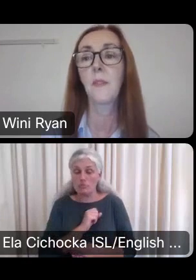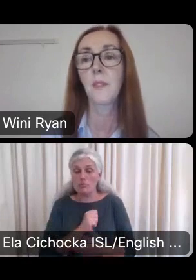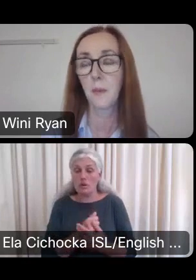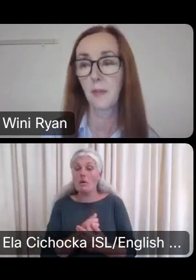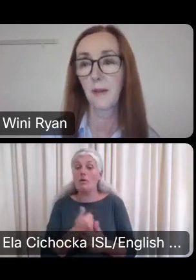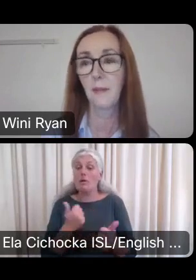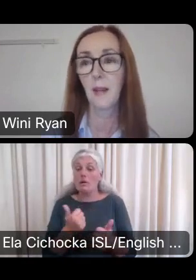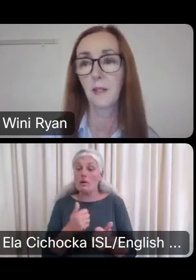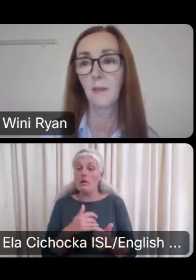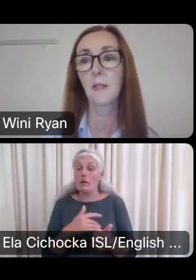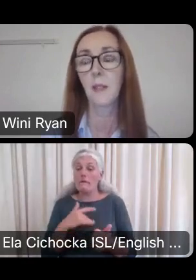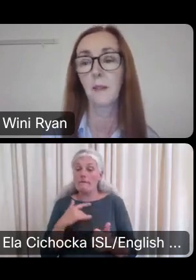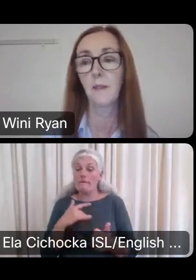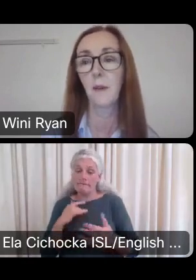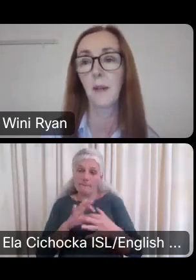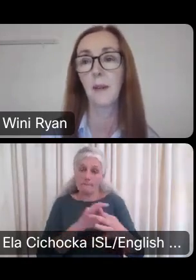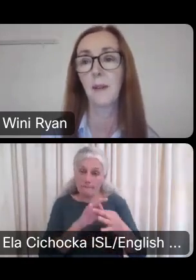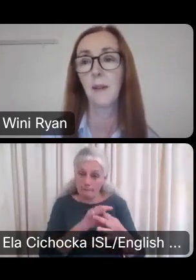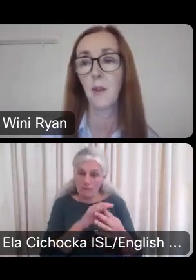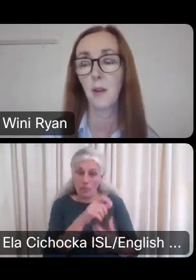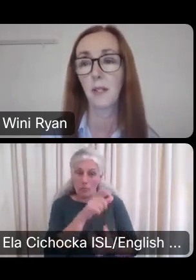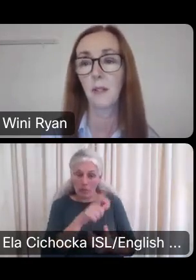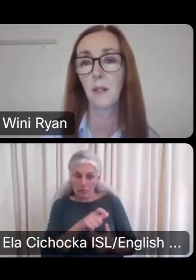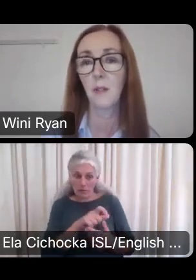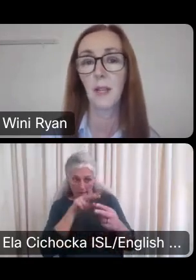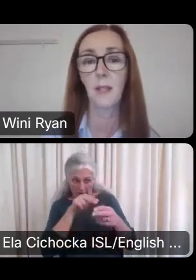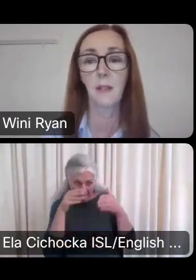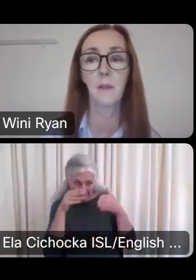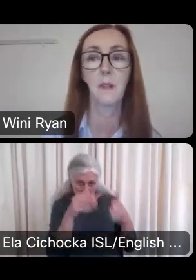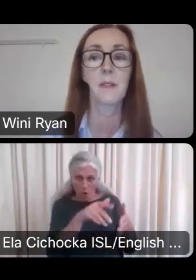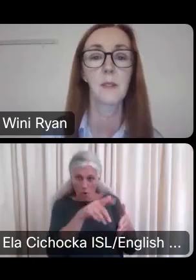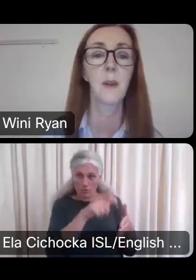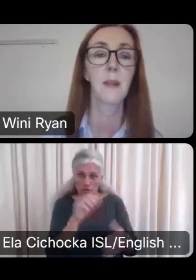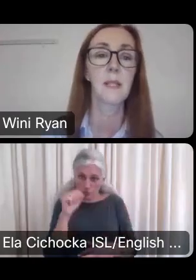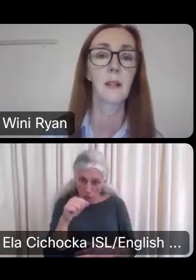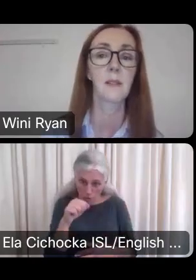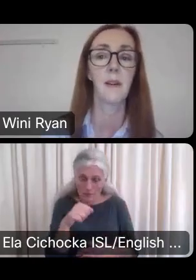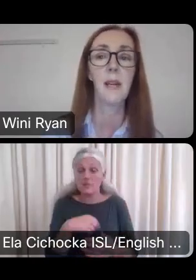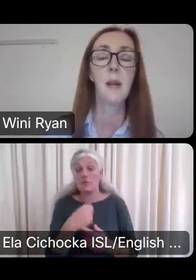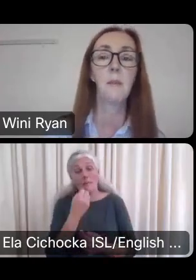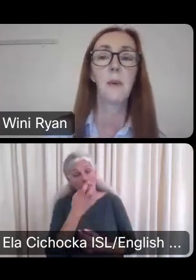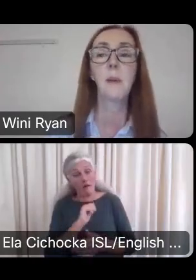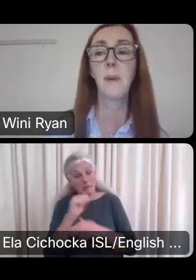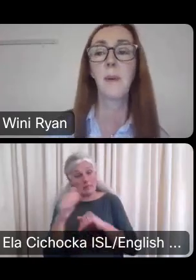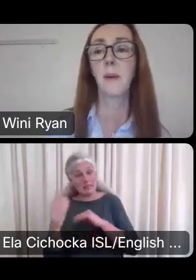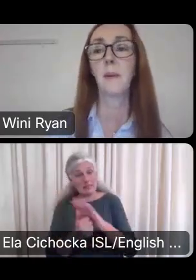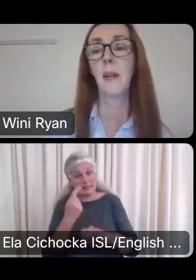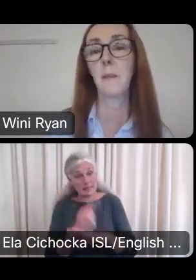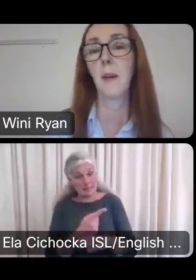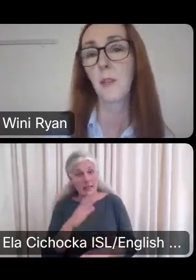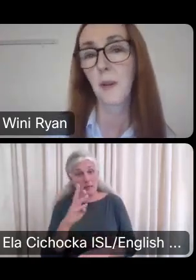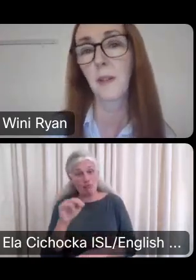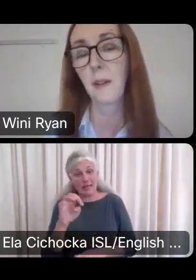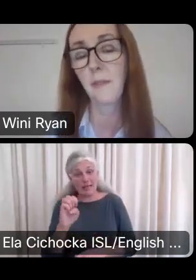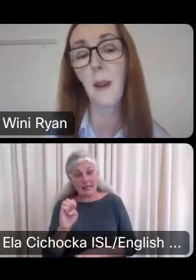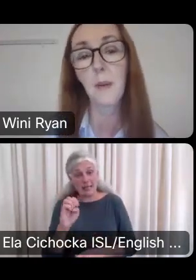Feeling with someone, yeah, active listening, affirming, nodding, Deirdre, thank you. Okay, so some lovely skills there. Brené Brown